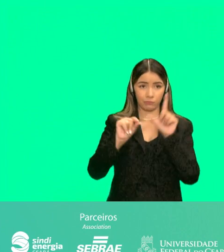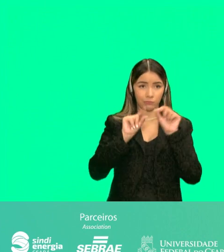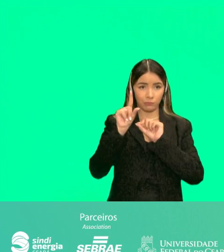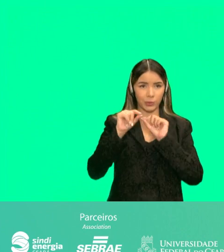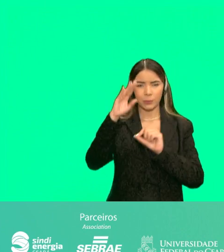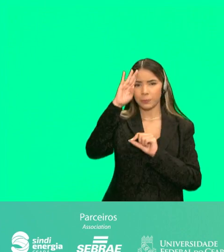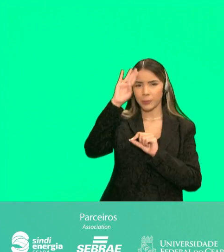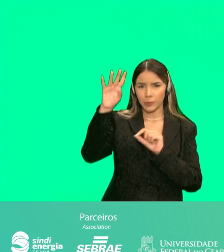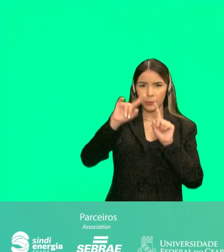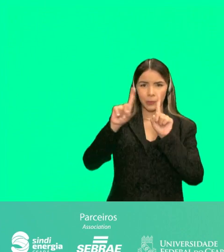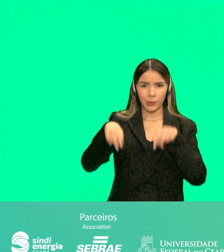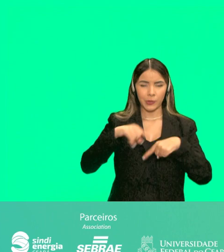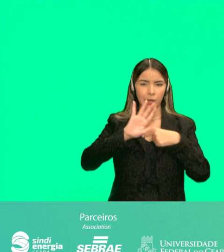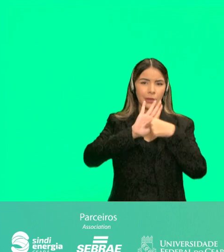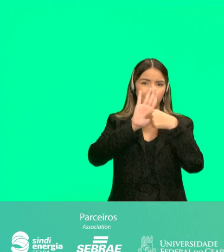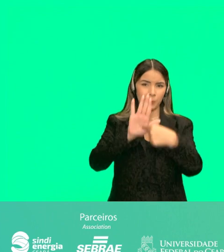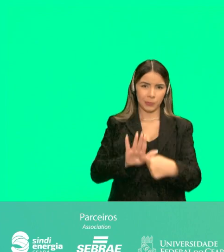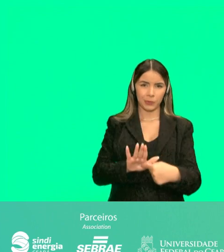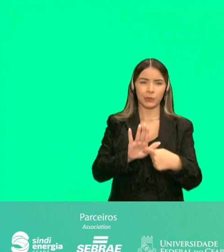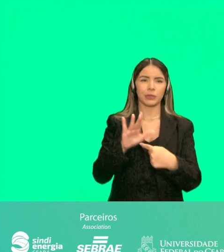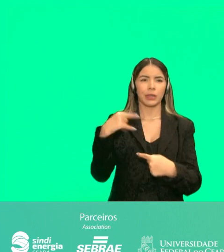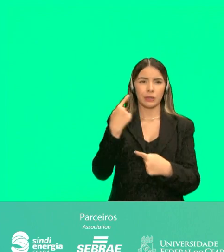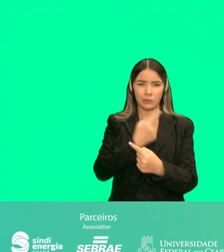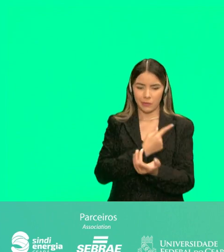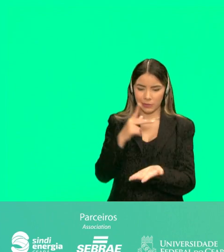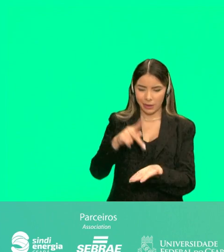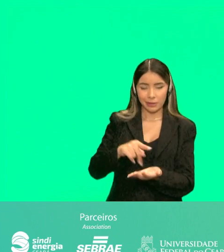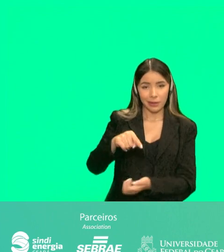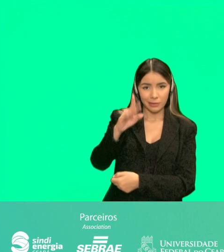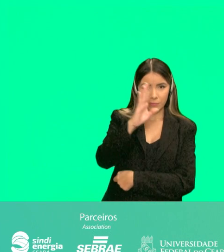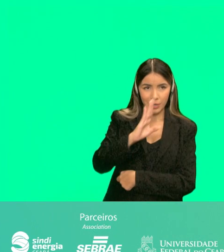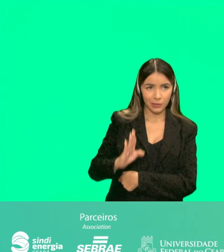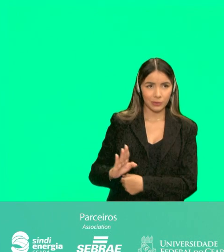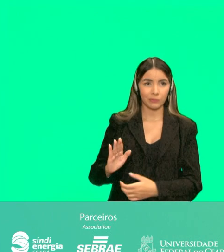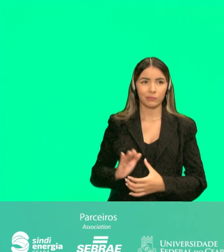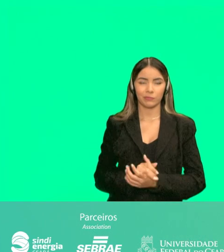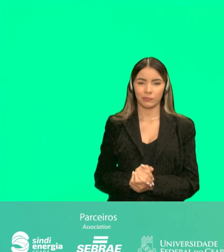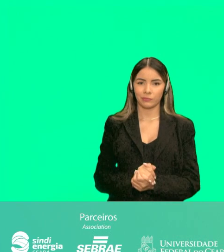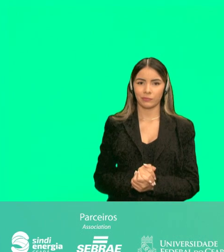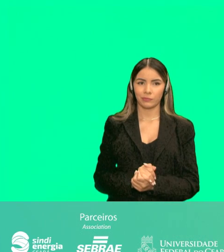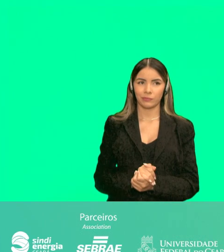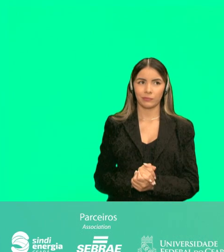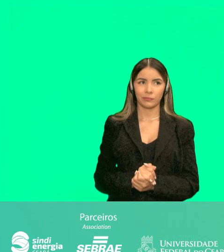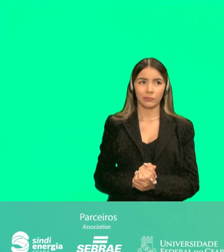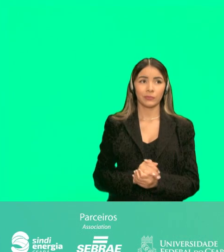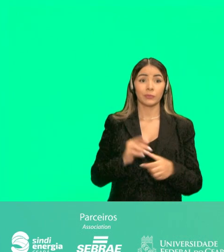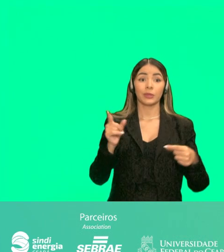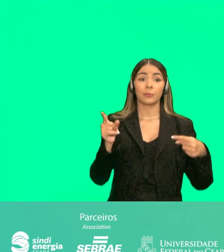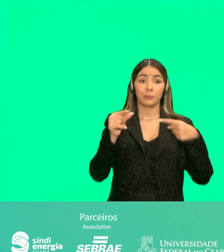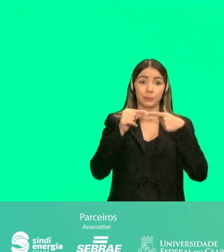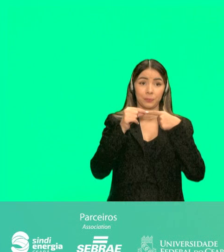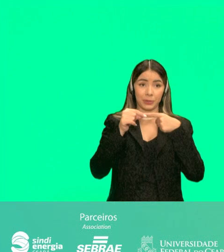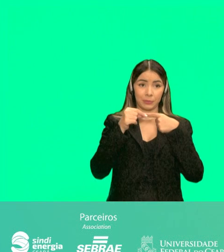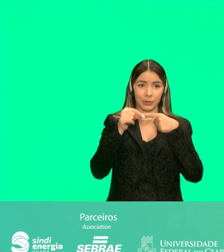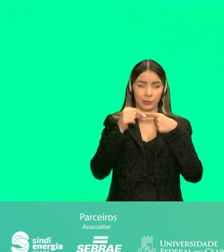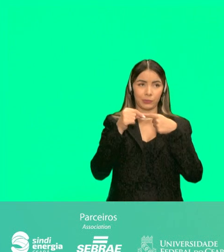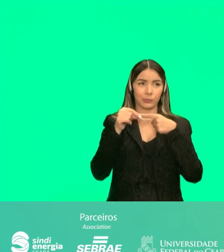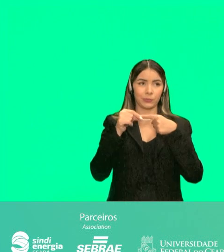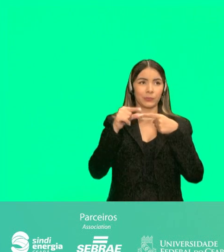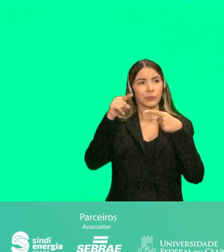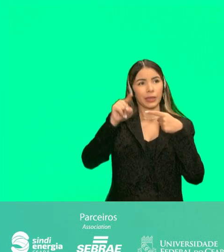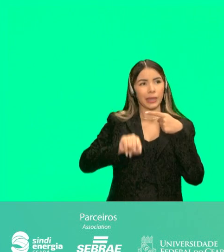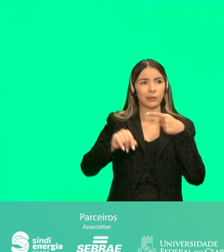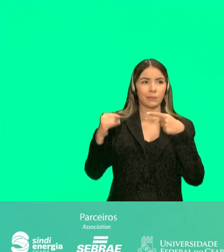gente And demonstrar first of all, a nossa realidade that aqui no is very Brasil, important. né? It's a project with Então, primeiro de EDP. todas, The que é first